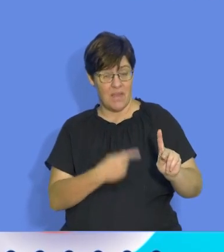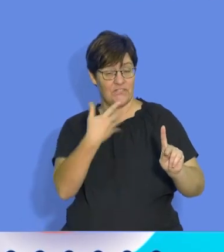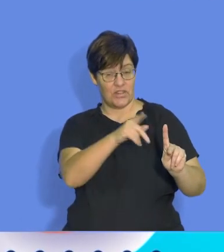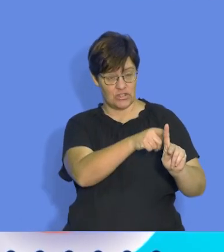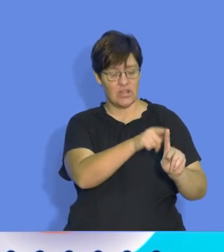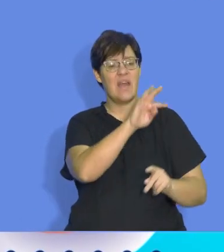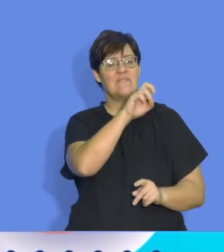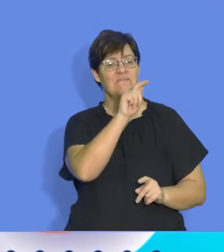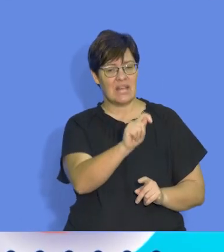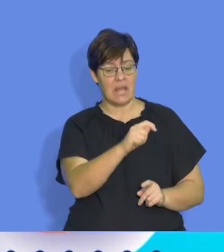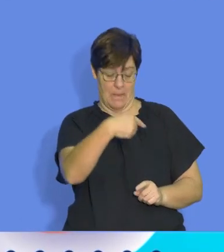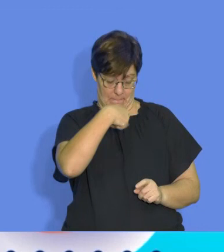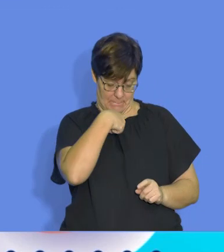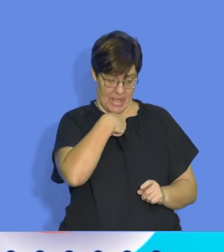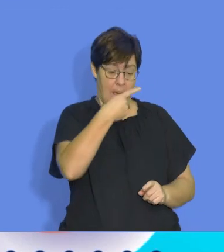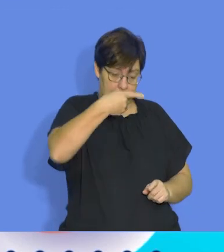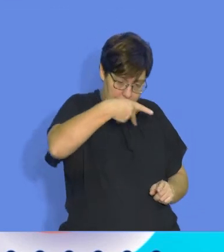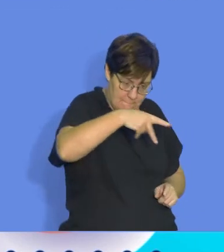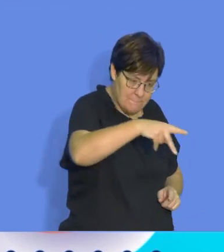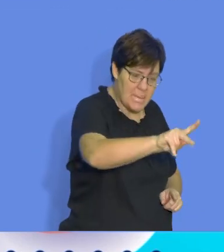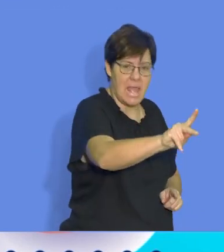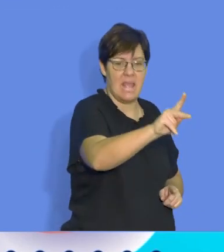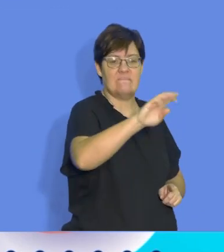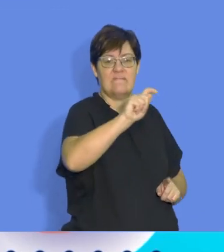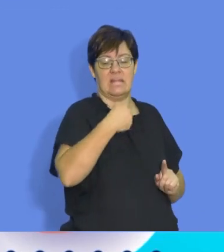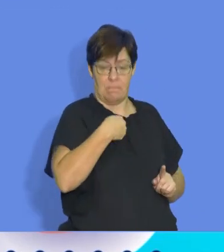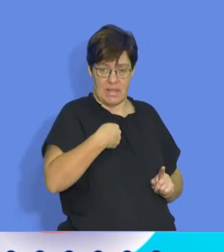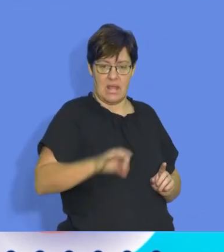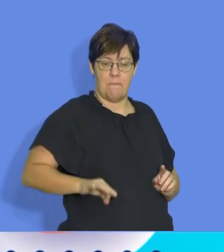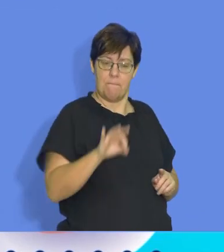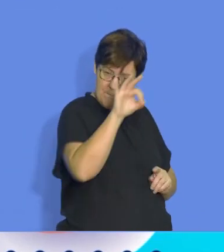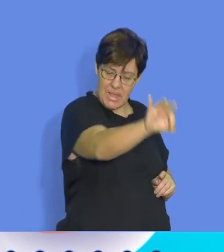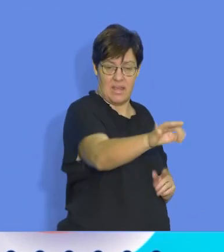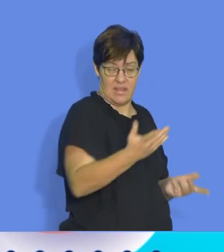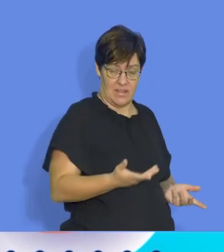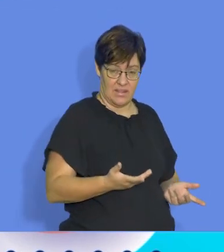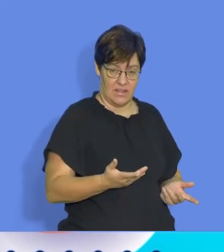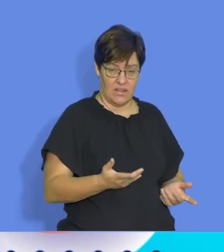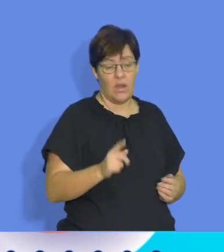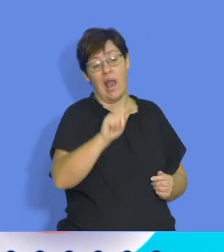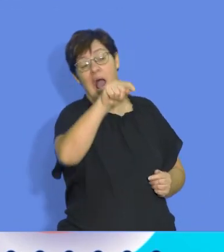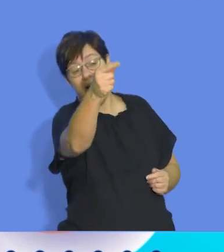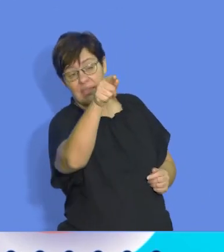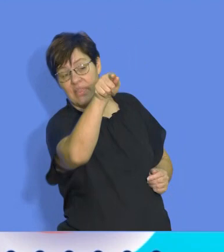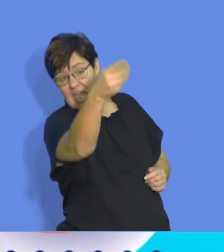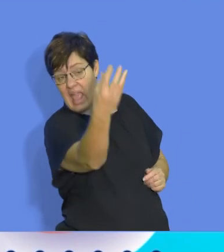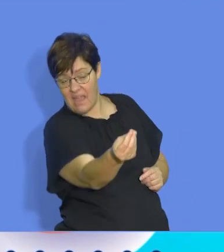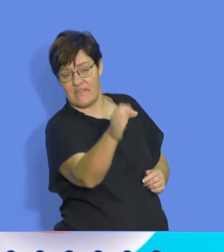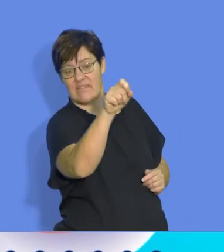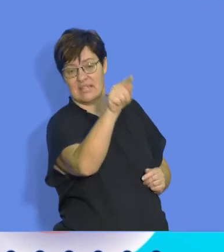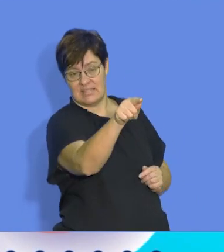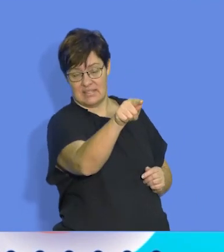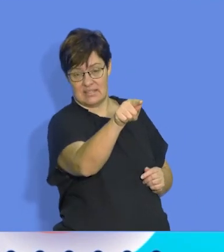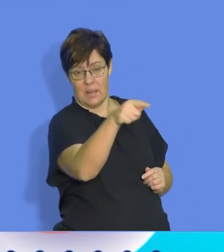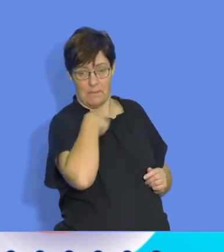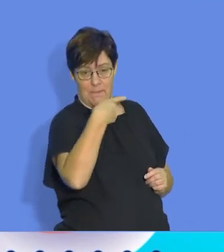all the VAT that we as a VAT vendor have paid for goods. Can you remember the